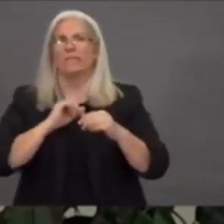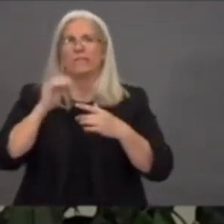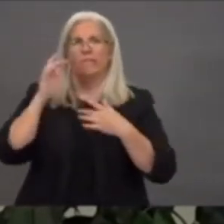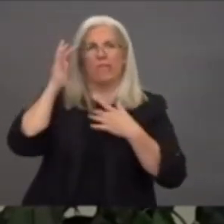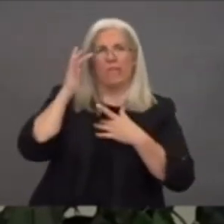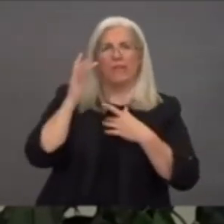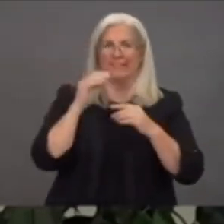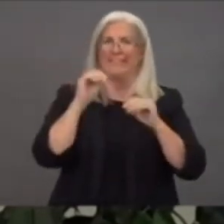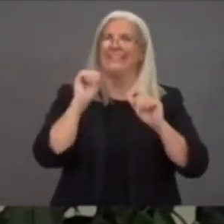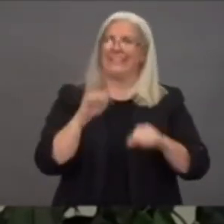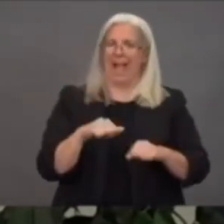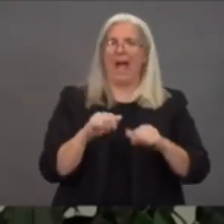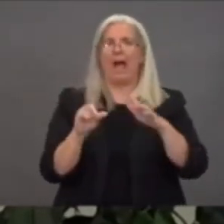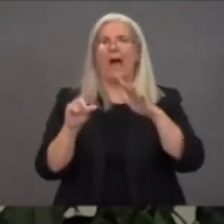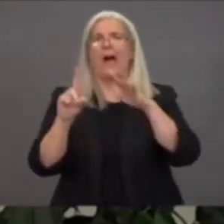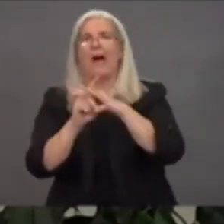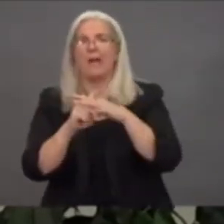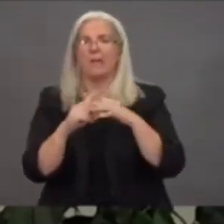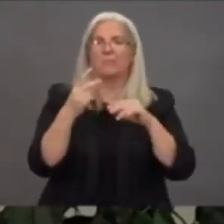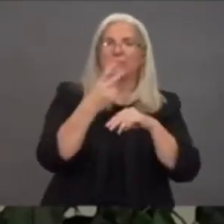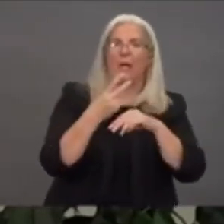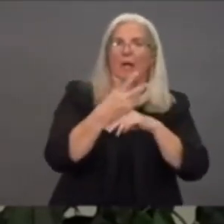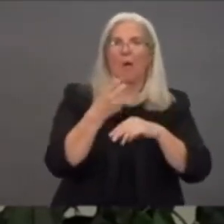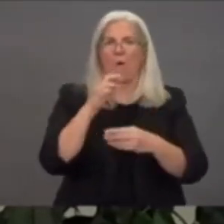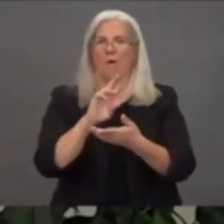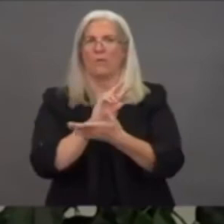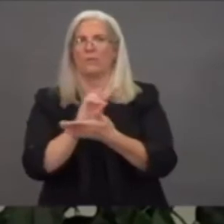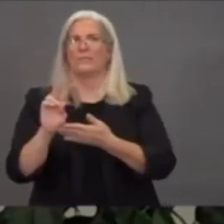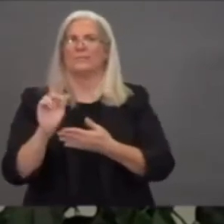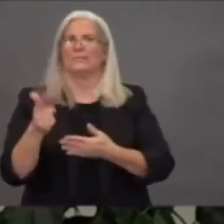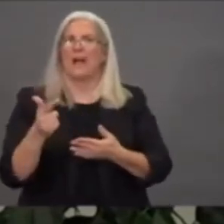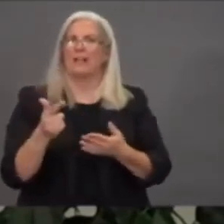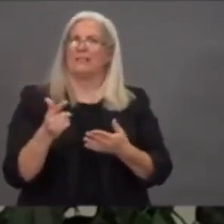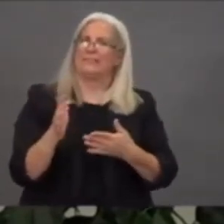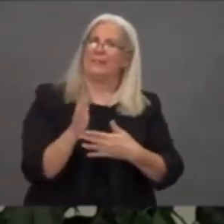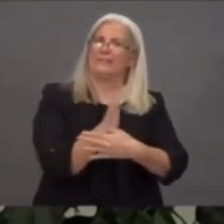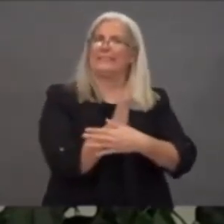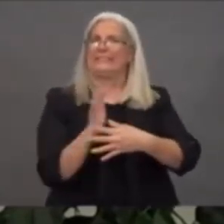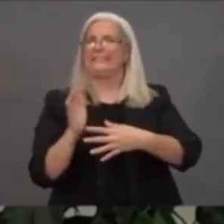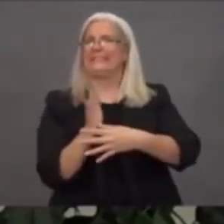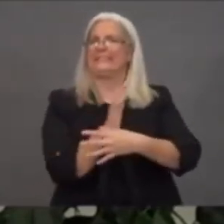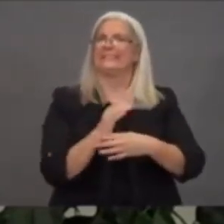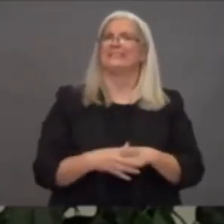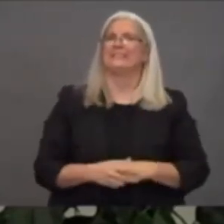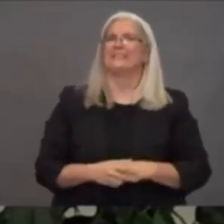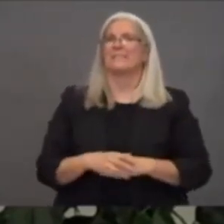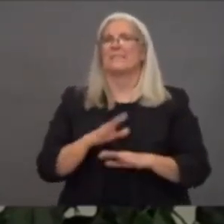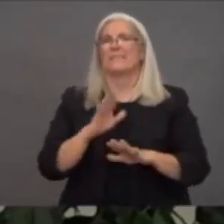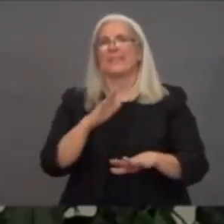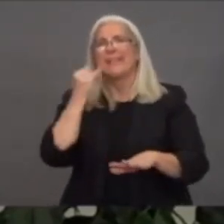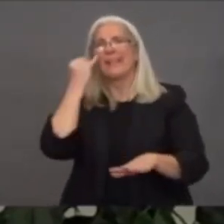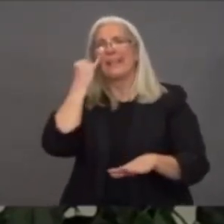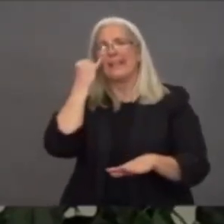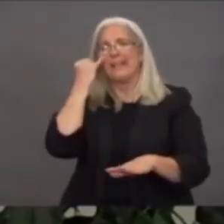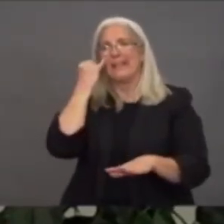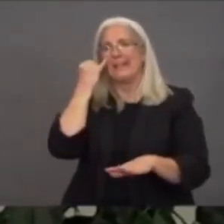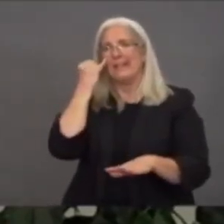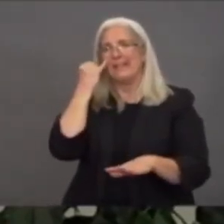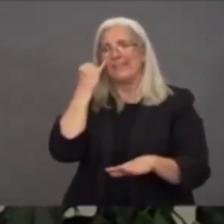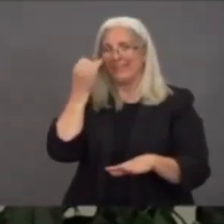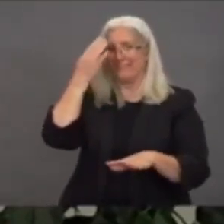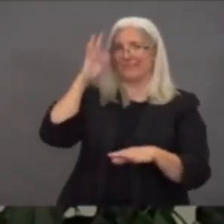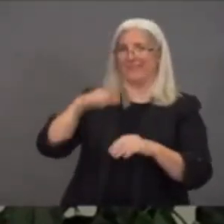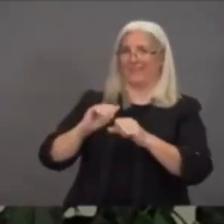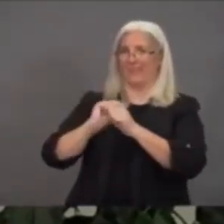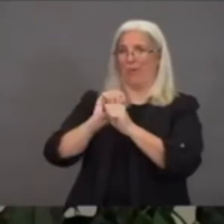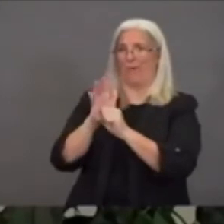I can't emphasize enough is that because there's COVID everywhere in our community, any one of us could have